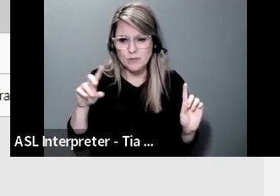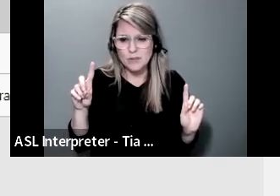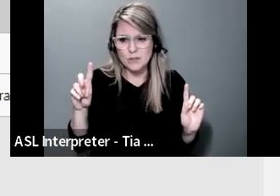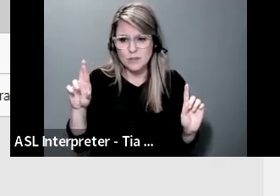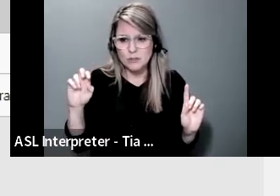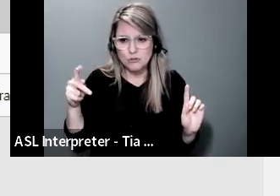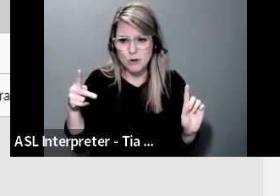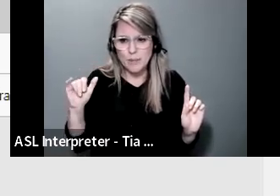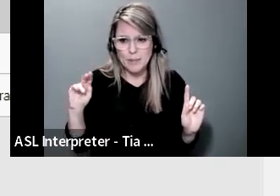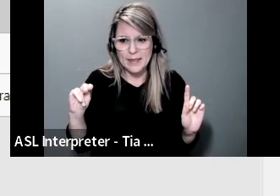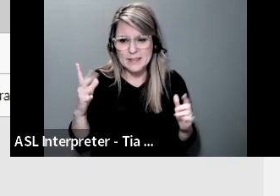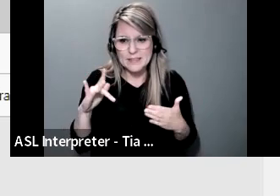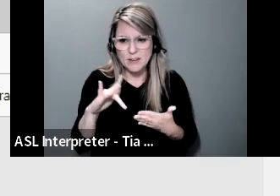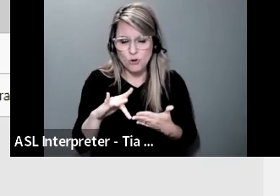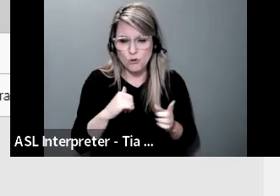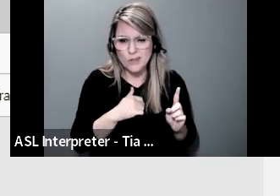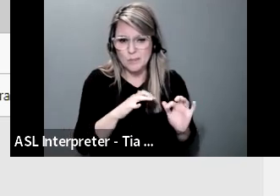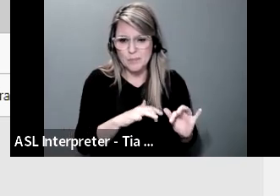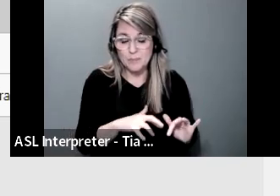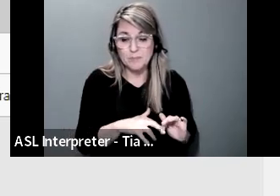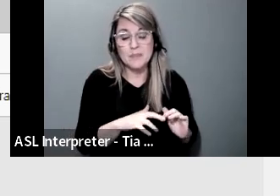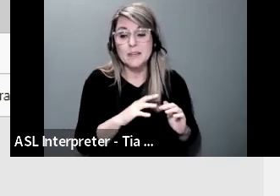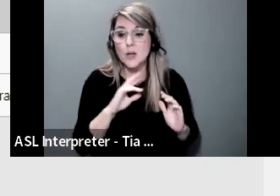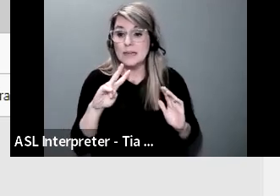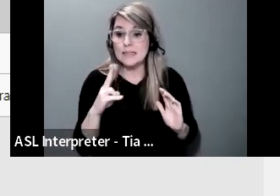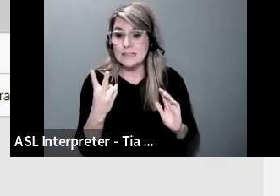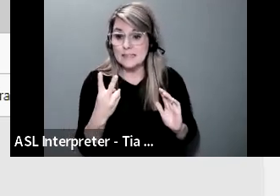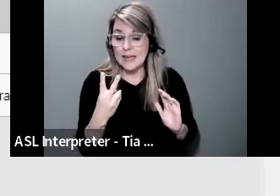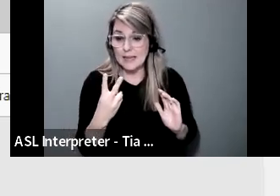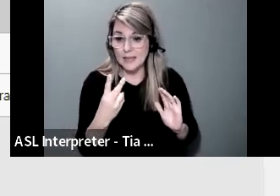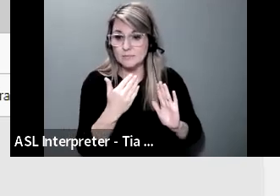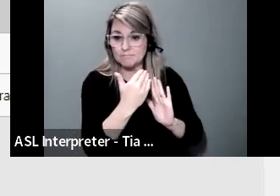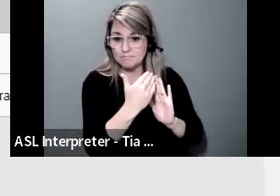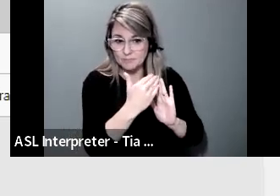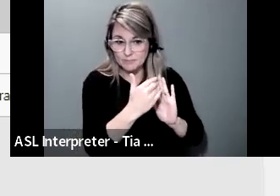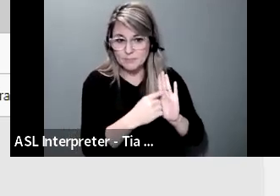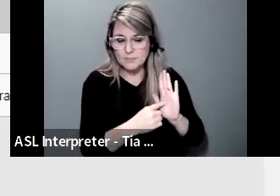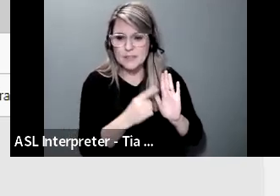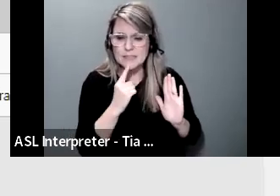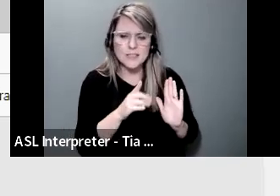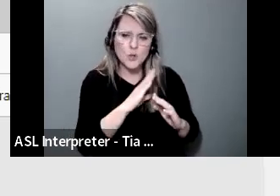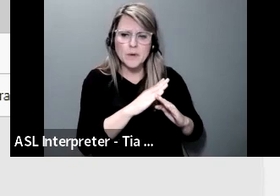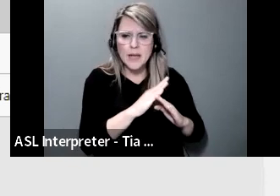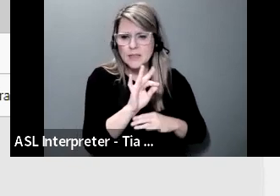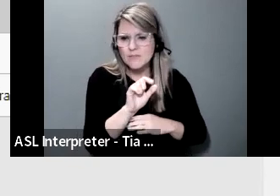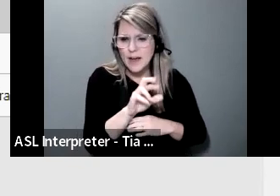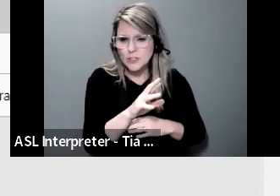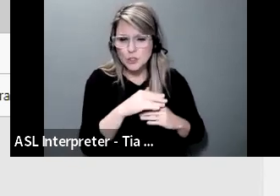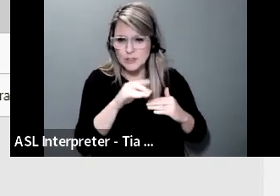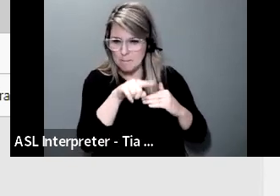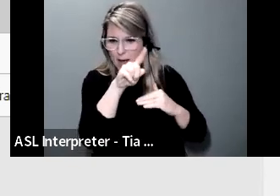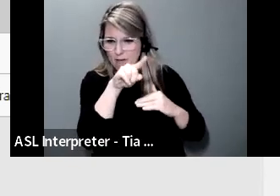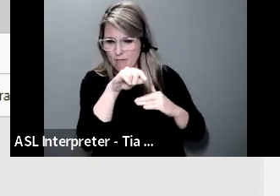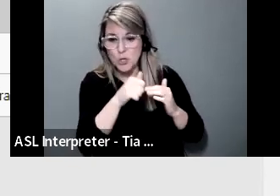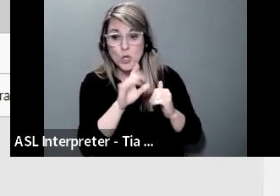The second part asks you to look at the protective factors above and think about which your current work